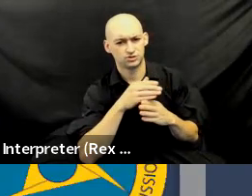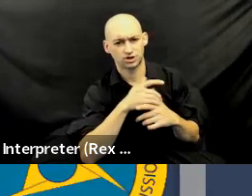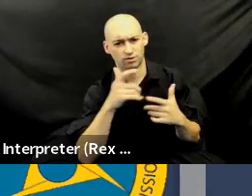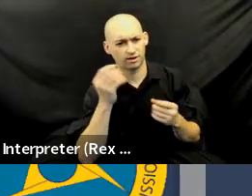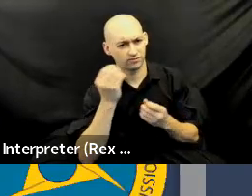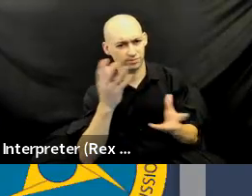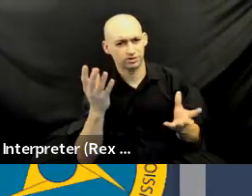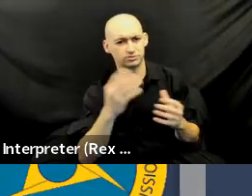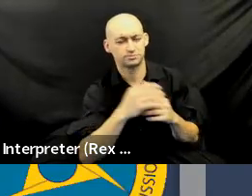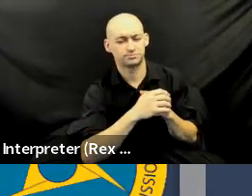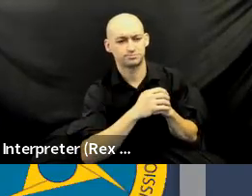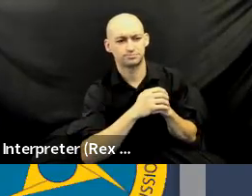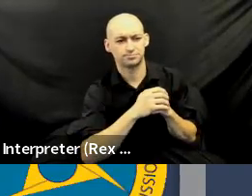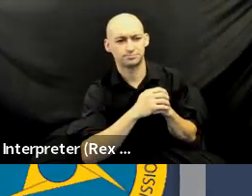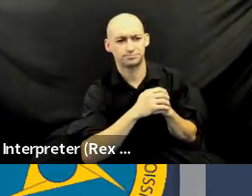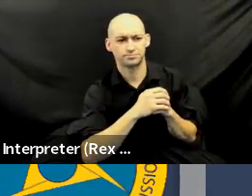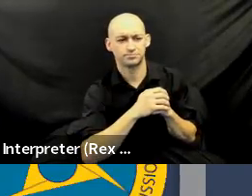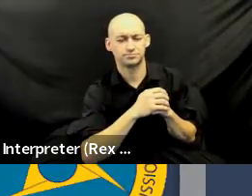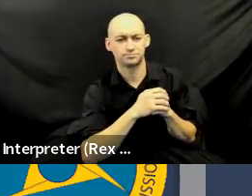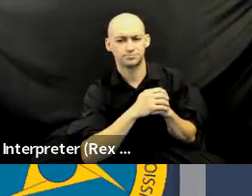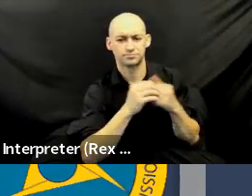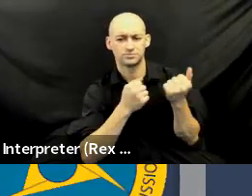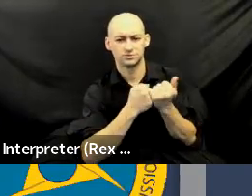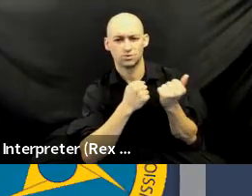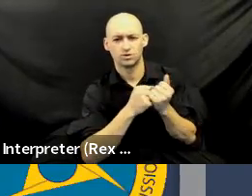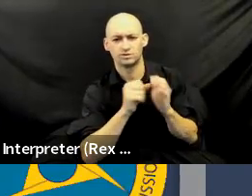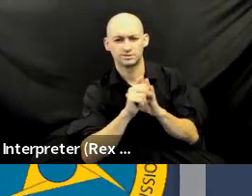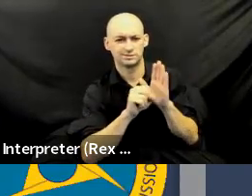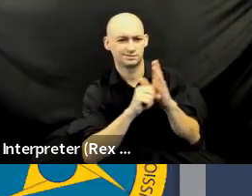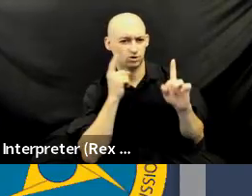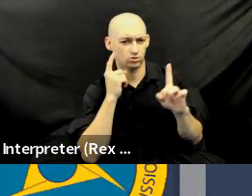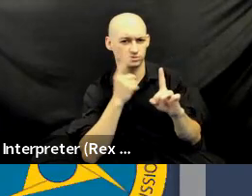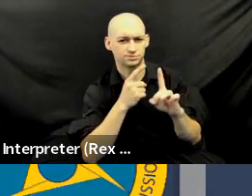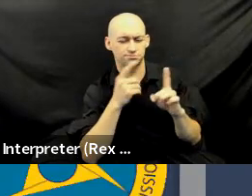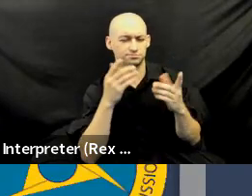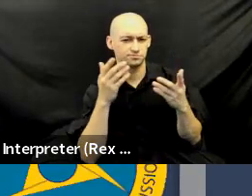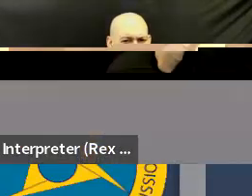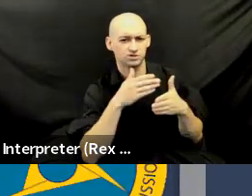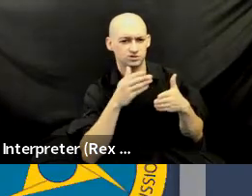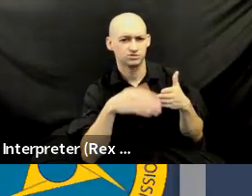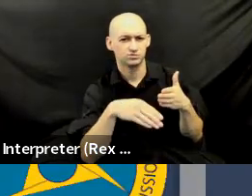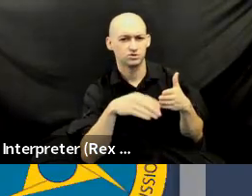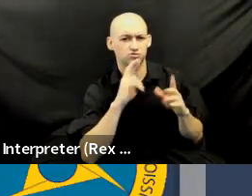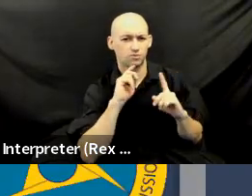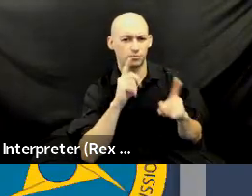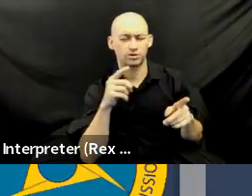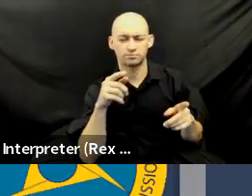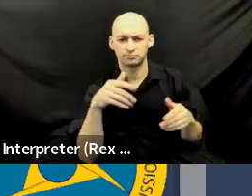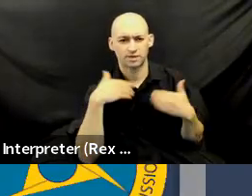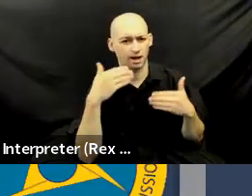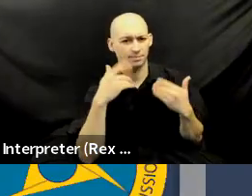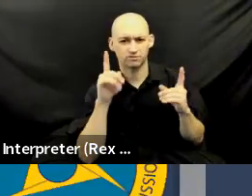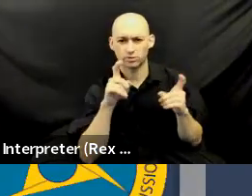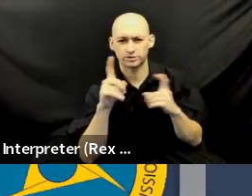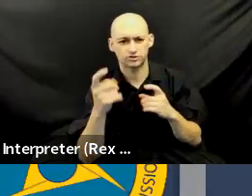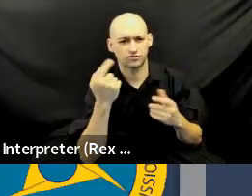transportation projects in our regions in support of state goals. With that, I conclude our report, and I'm happy to take any questions. Thank you. Thank